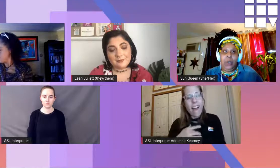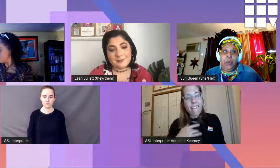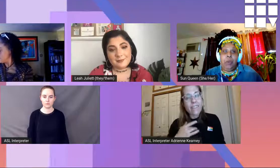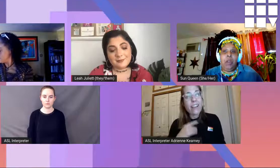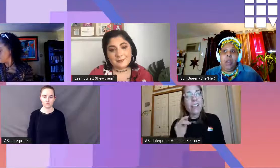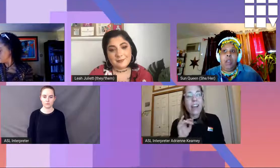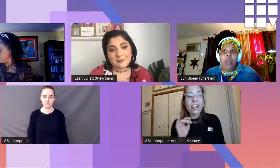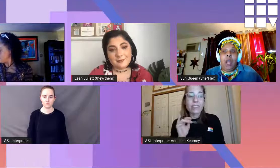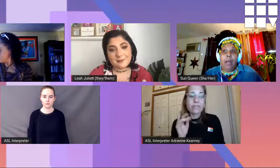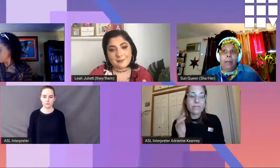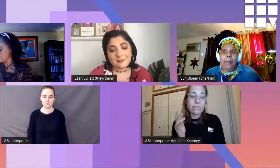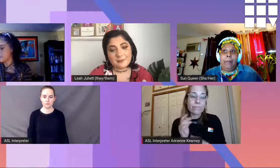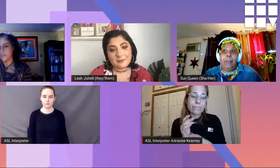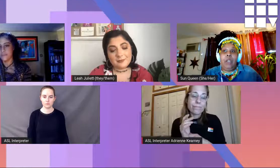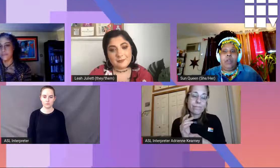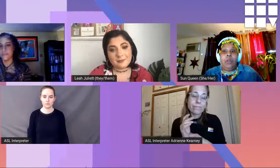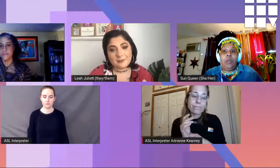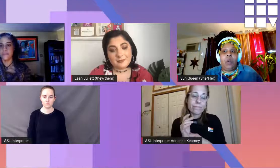want to,